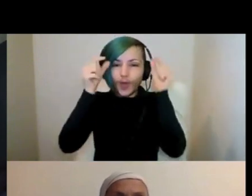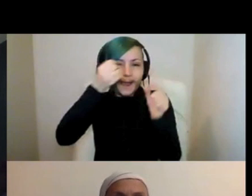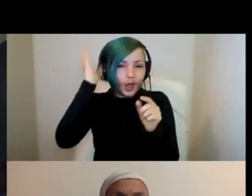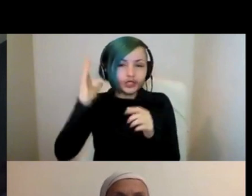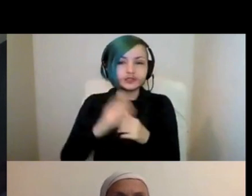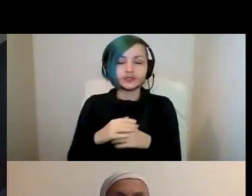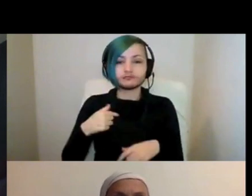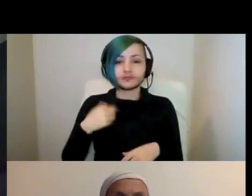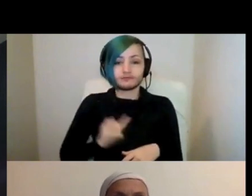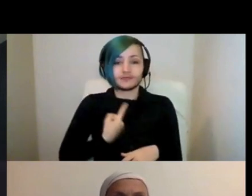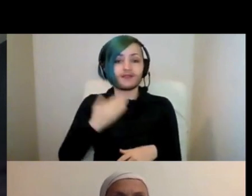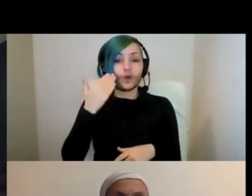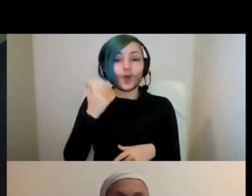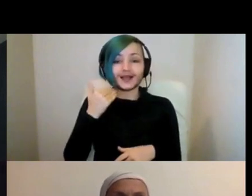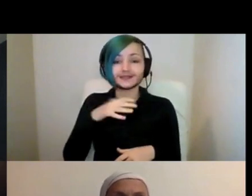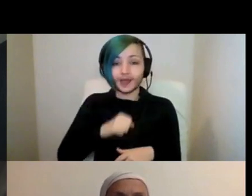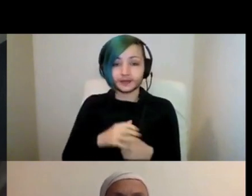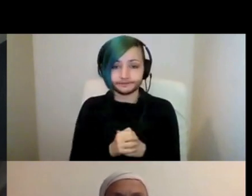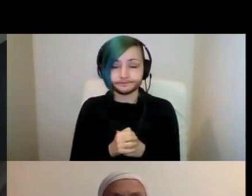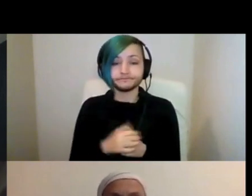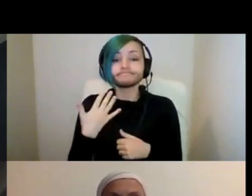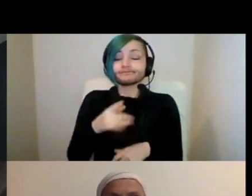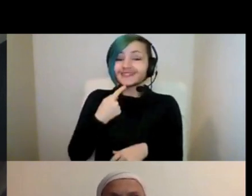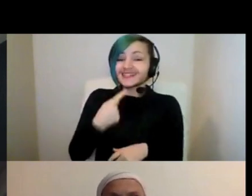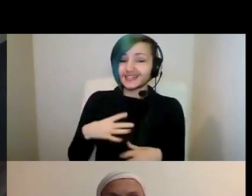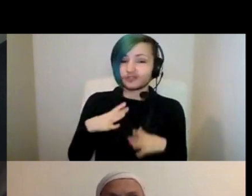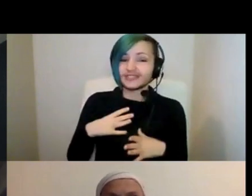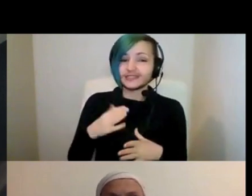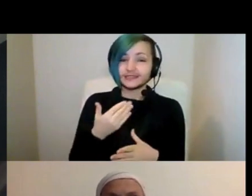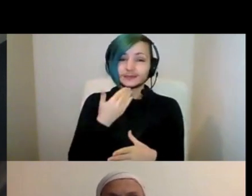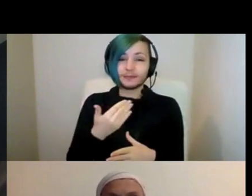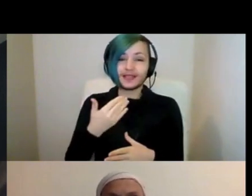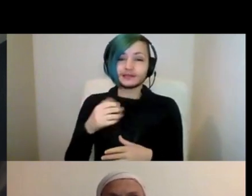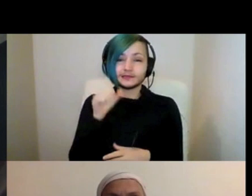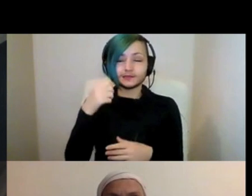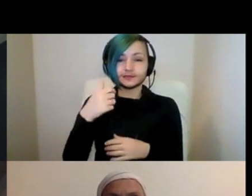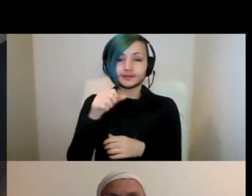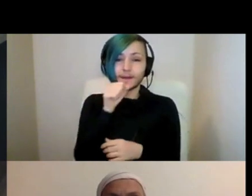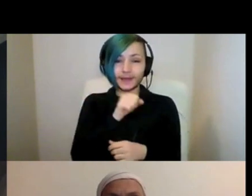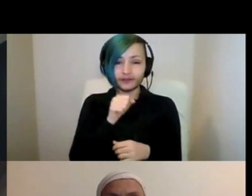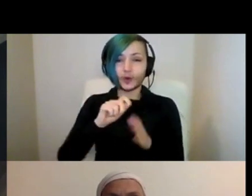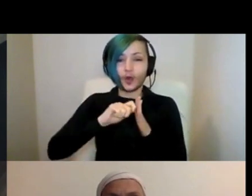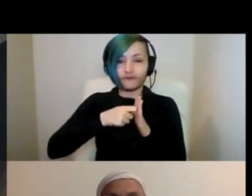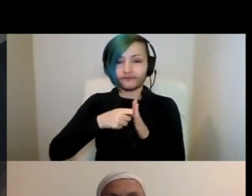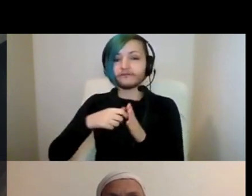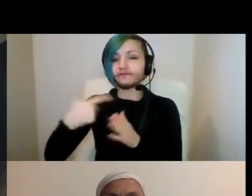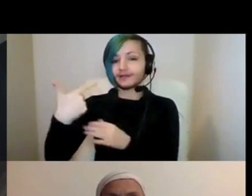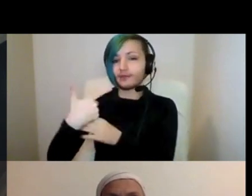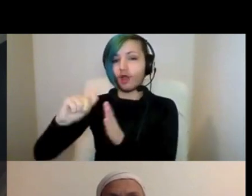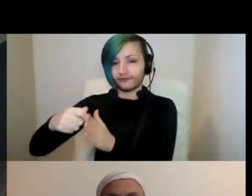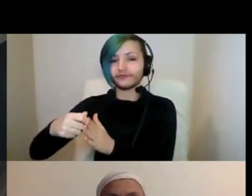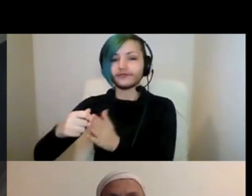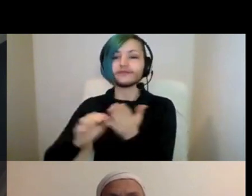to begin with, if everybody could keep their cameras off and their microphones muted, it'd just give you the best experience